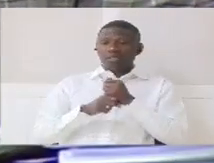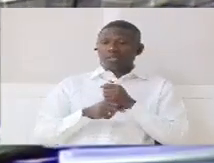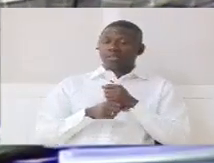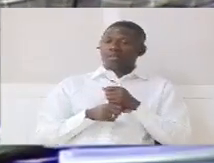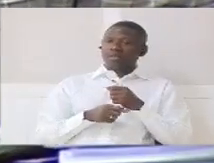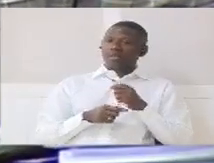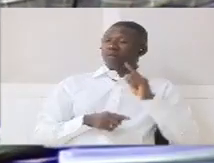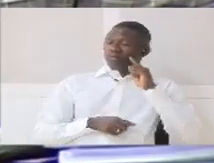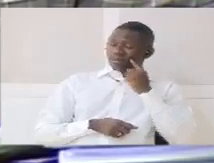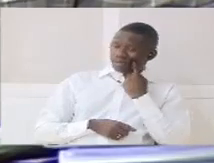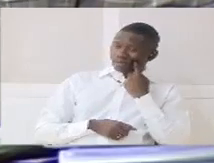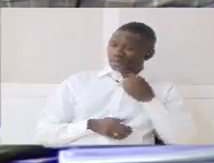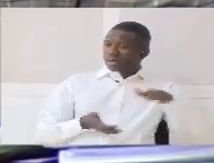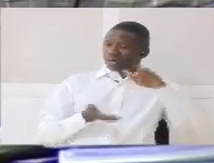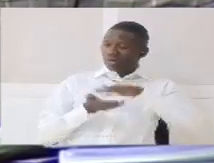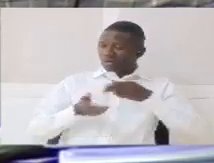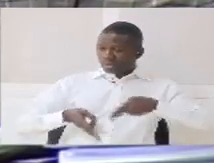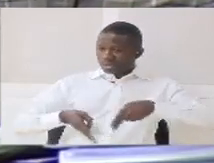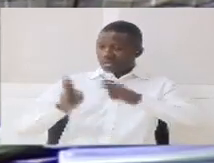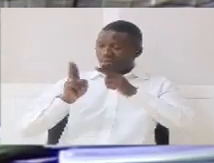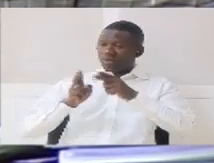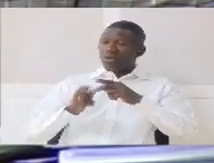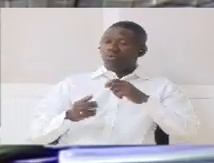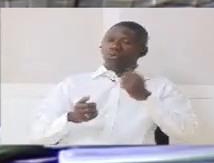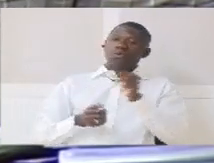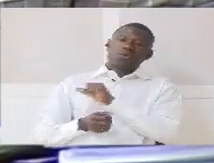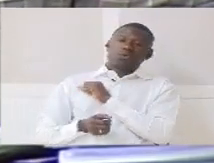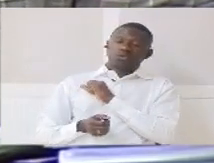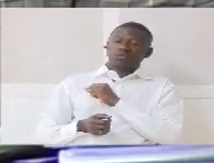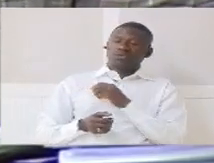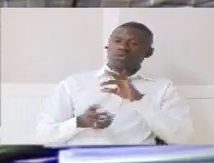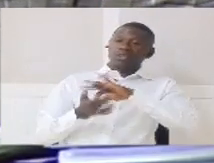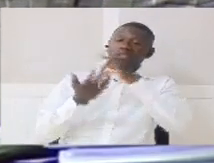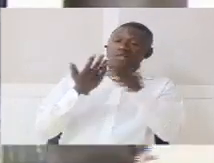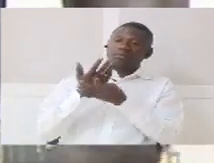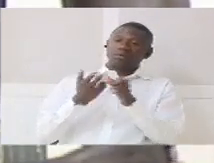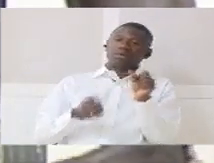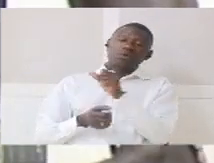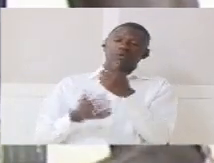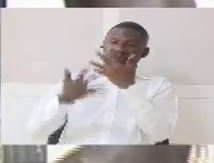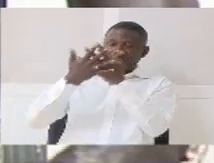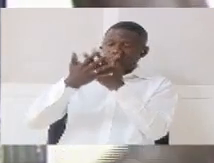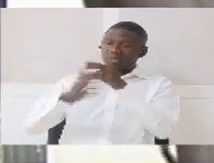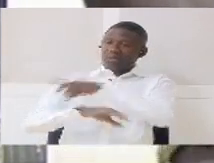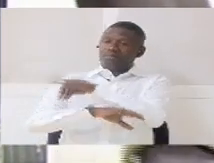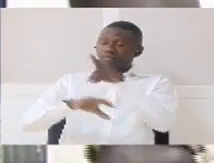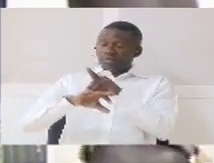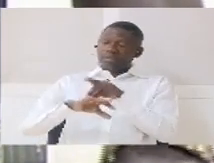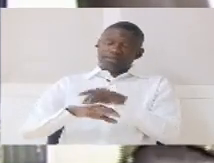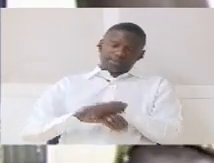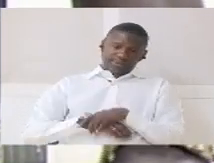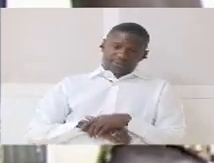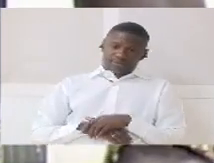along the highway, he was also transferred to some other prisons, wasn't he? Amunta amanda nyinda manna